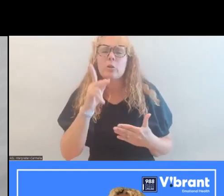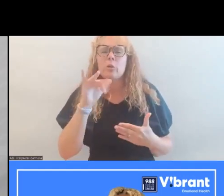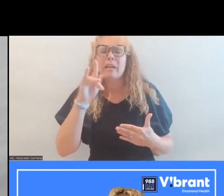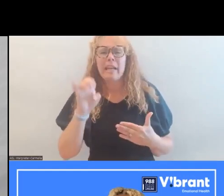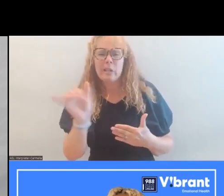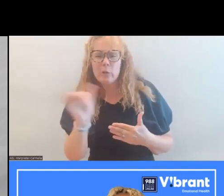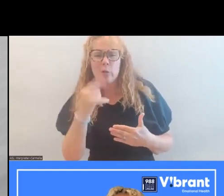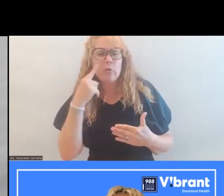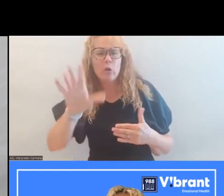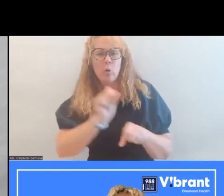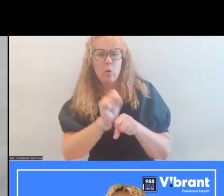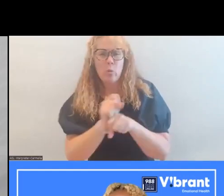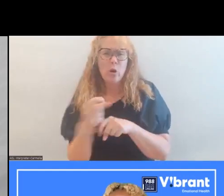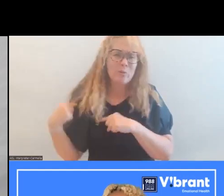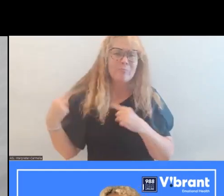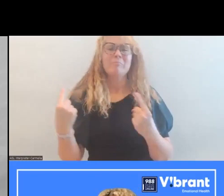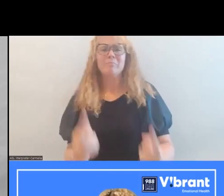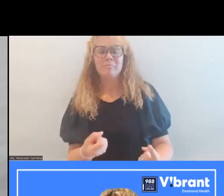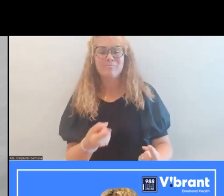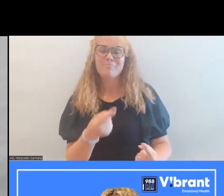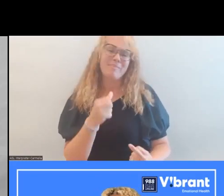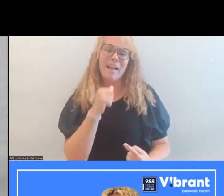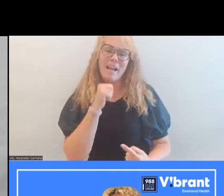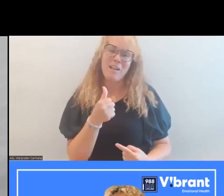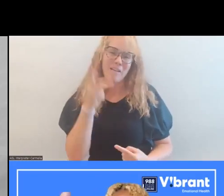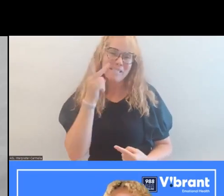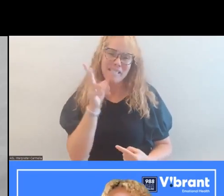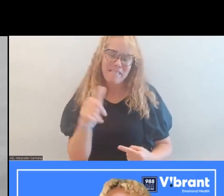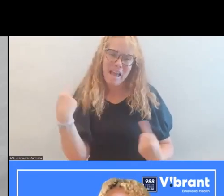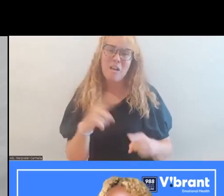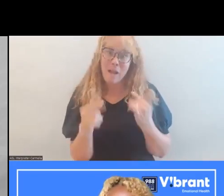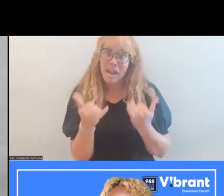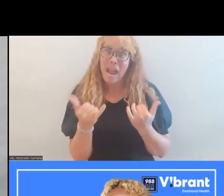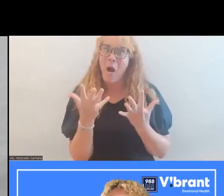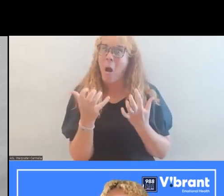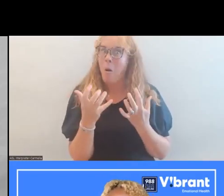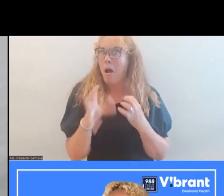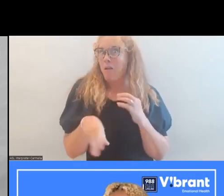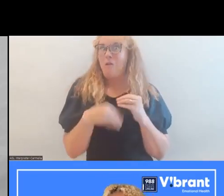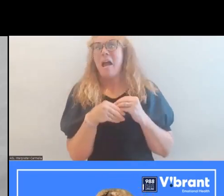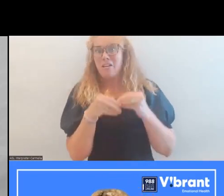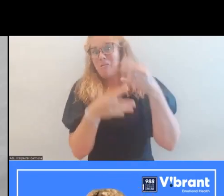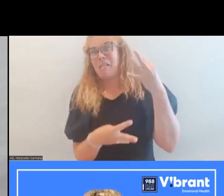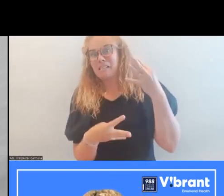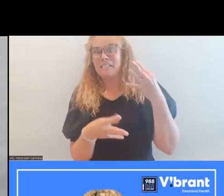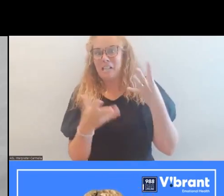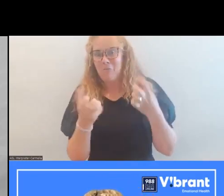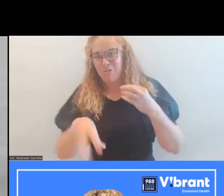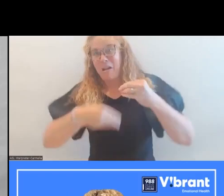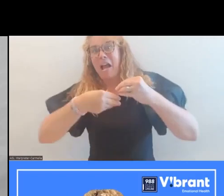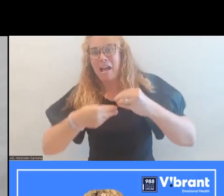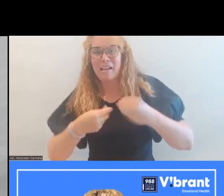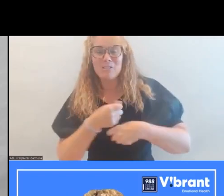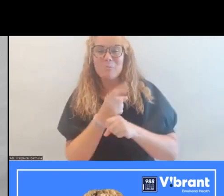on this. And I have not had the pleasure of seeing this, but now I want to add this to the list of things that I want to make